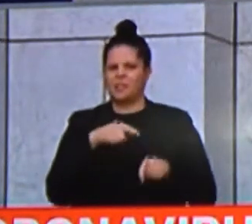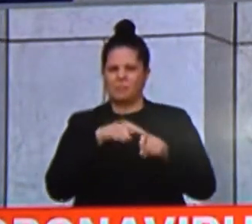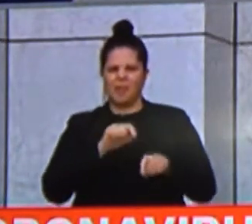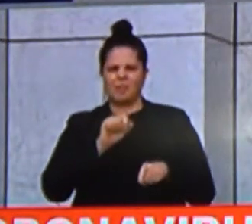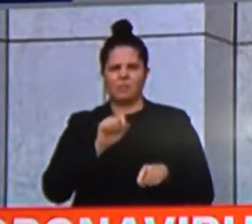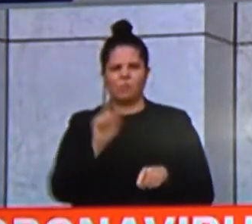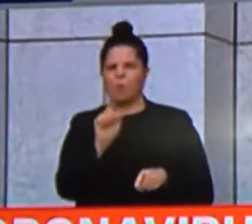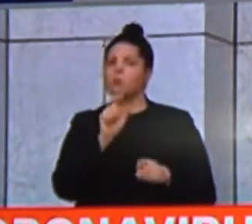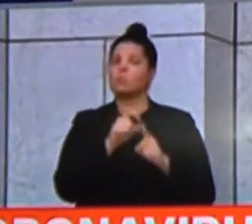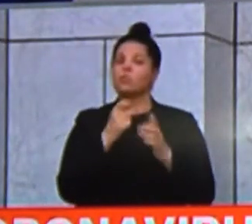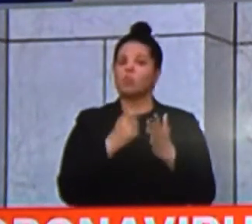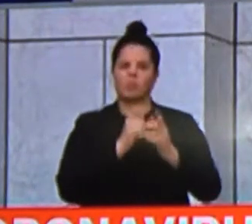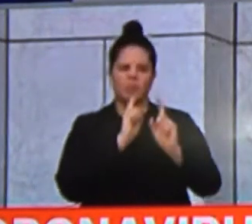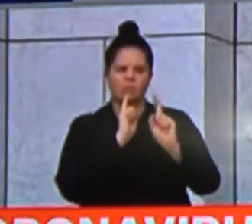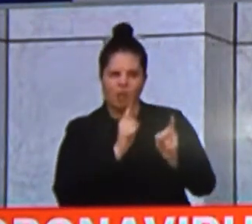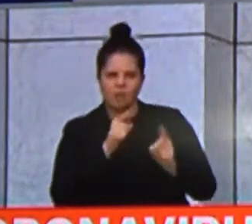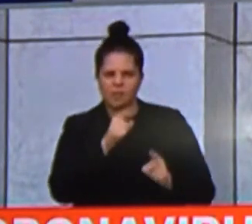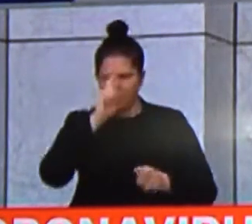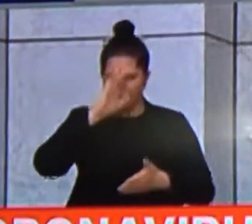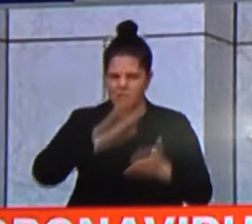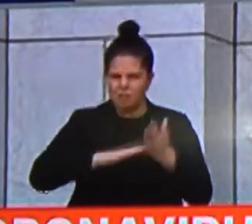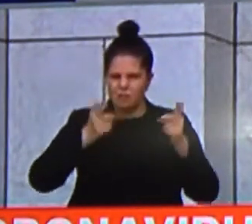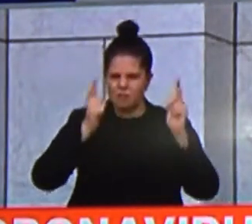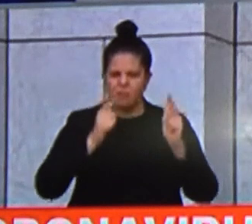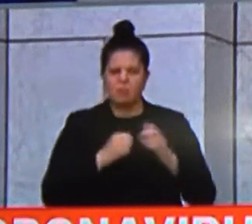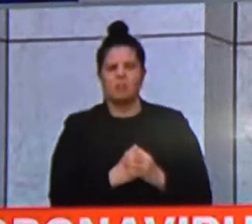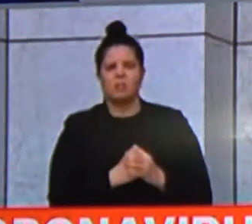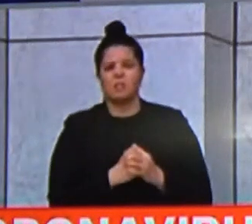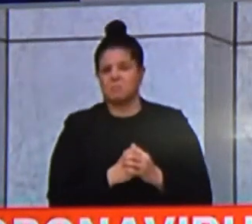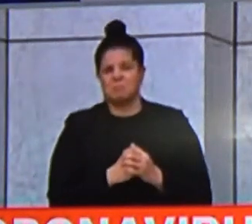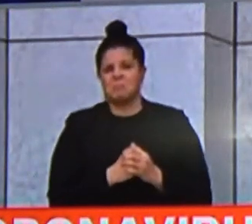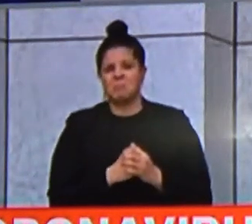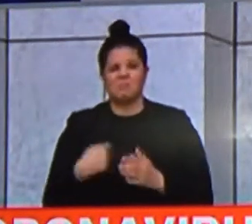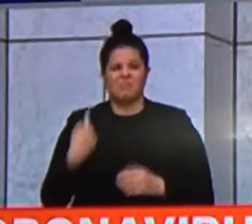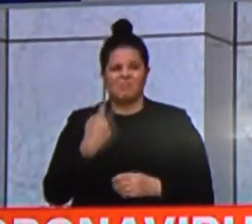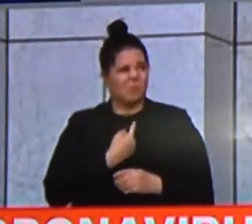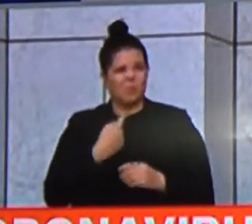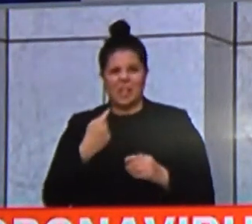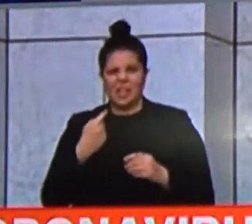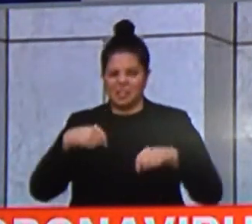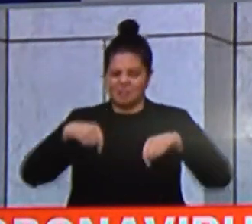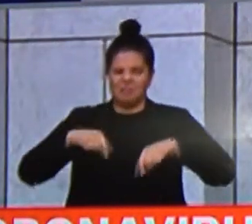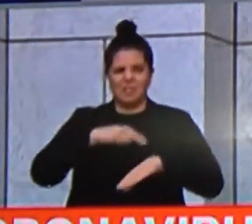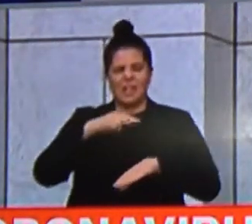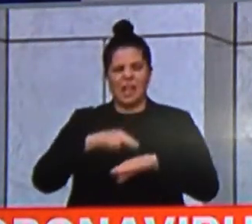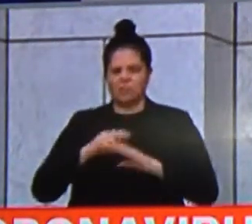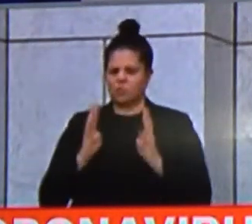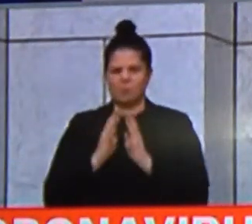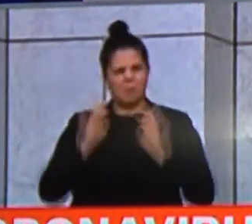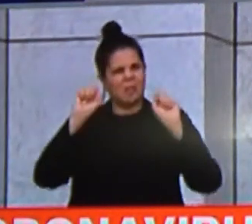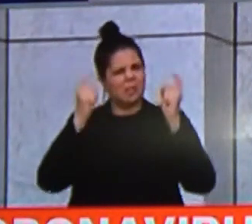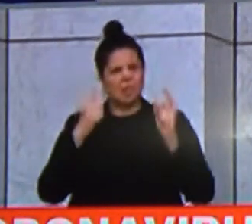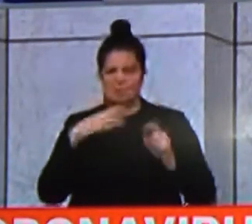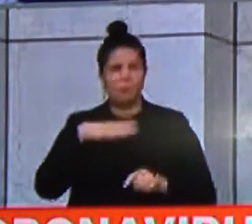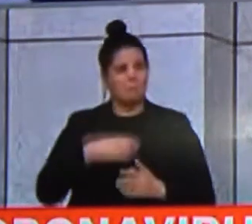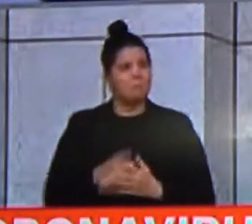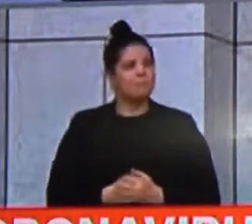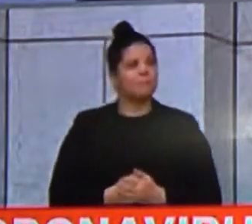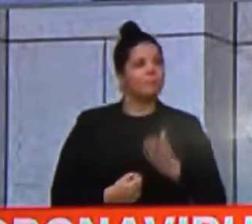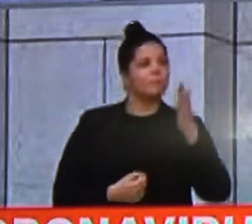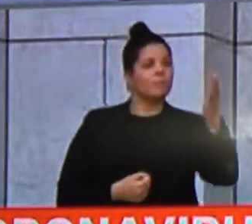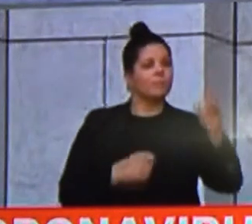wage you're working on at the moment, the one you confirmed this morning, it would only apply to workers who have been stood down, not retrenched as such.